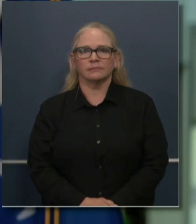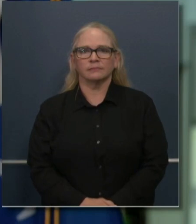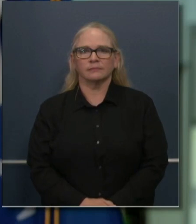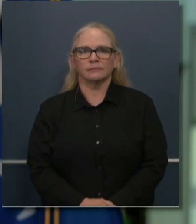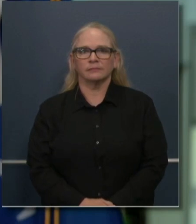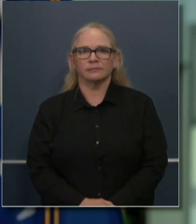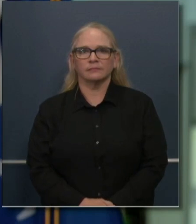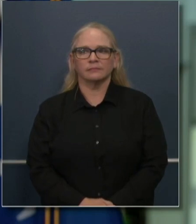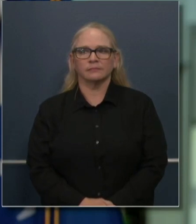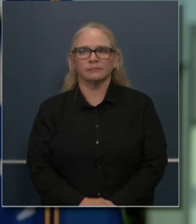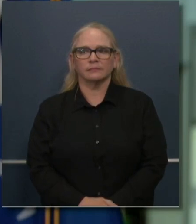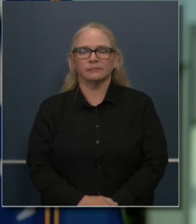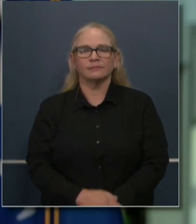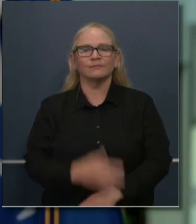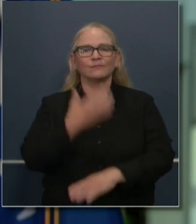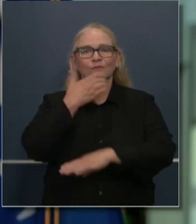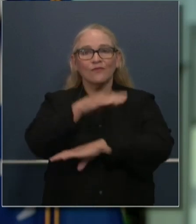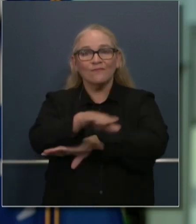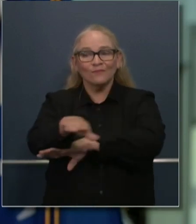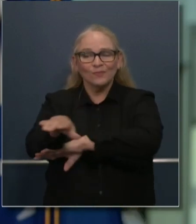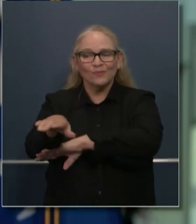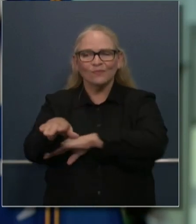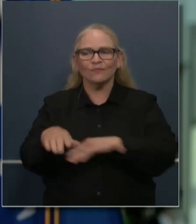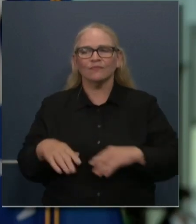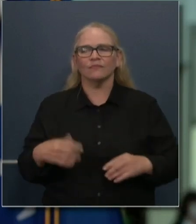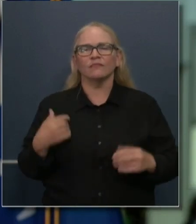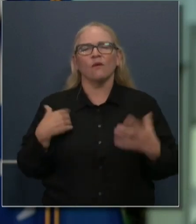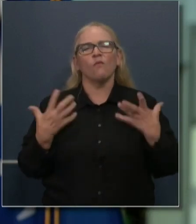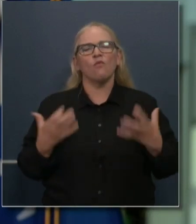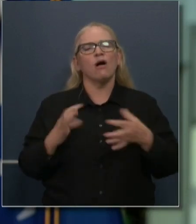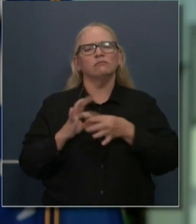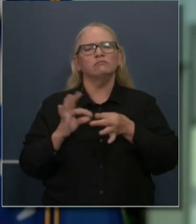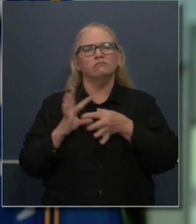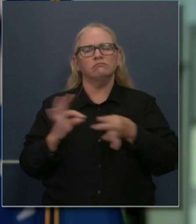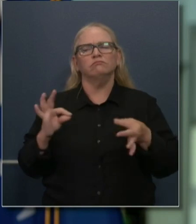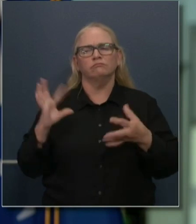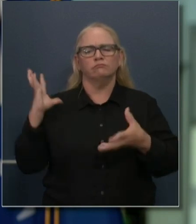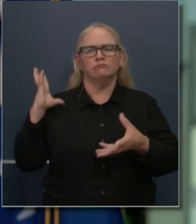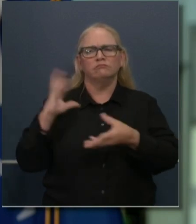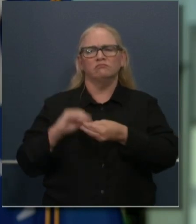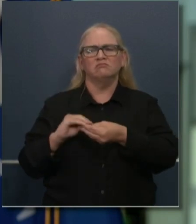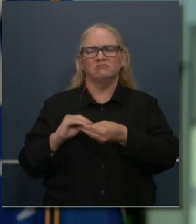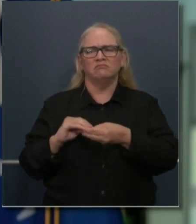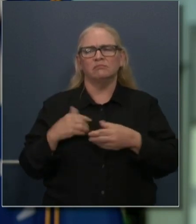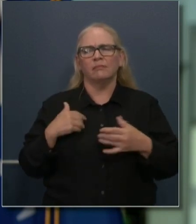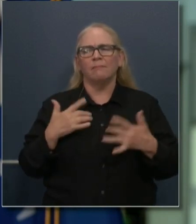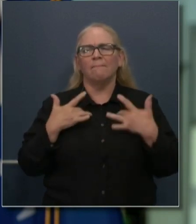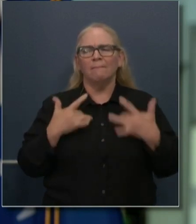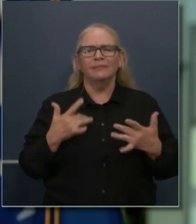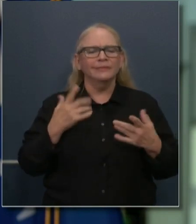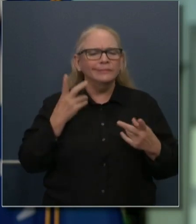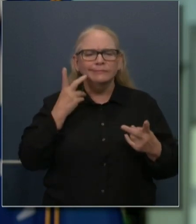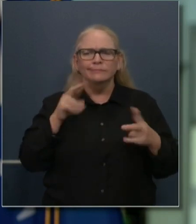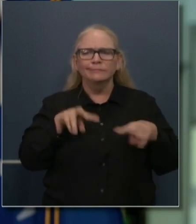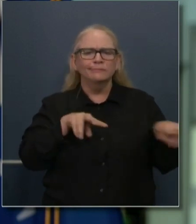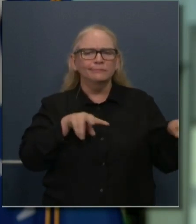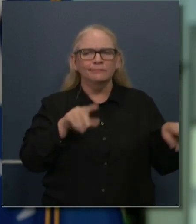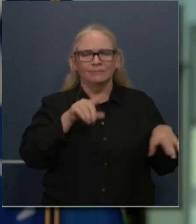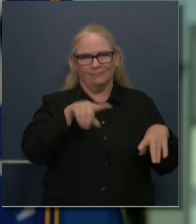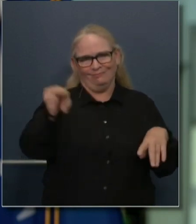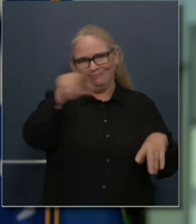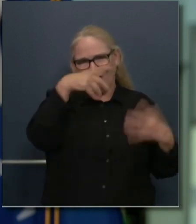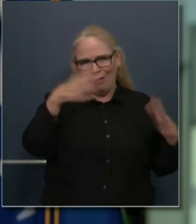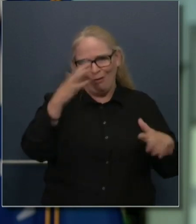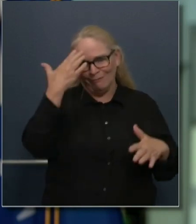Well, good afternoon. I wanted to update folks today on some trends that are self-evident to many, but perhaps not enough, and that